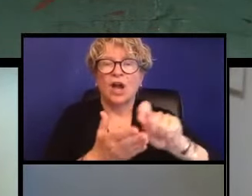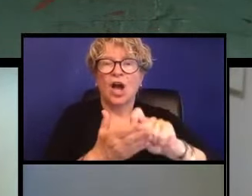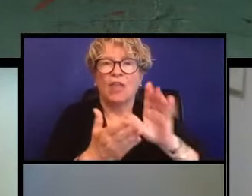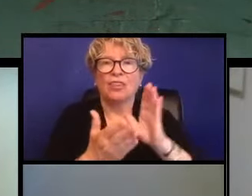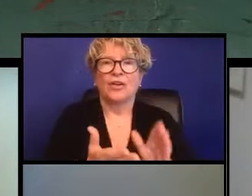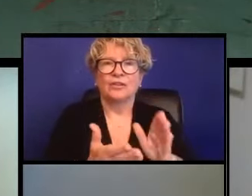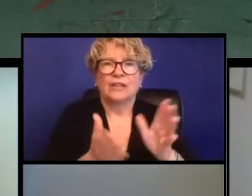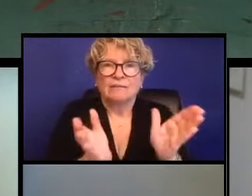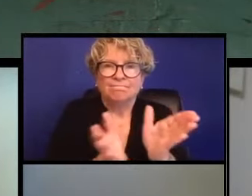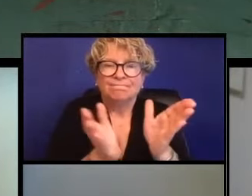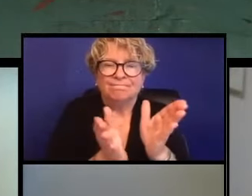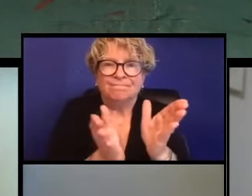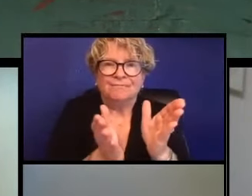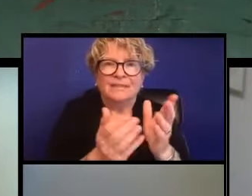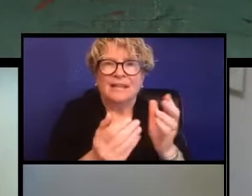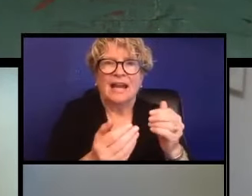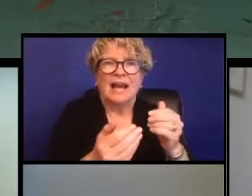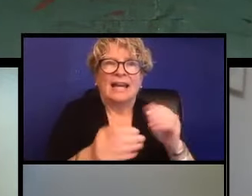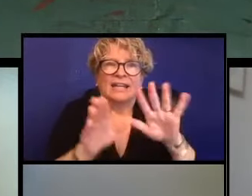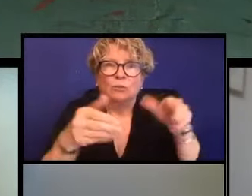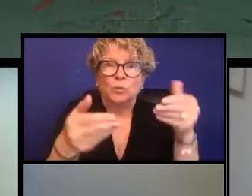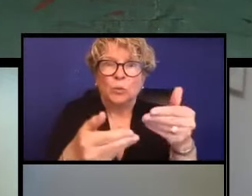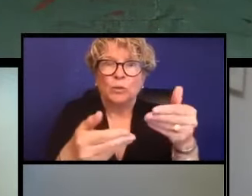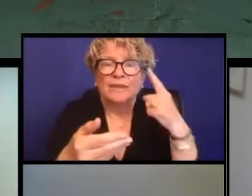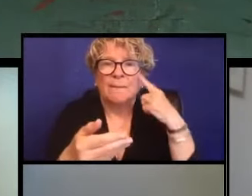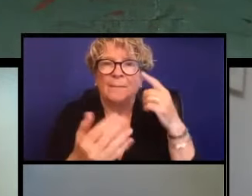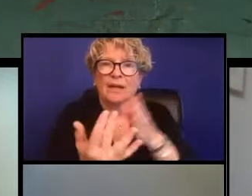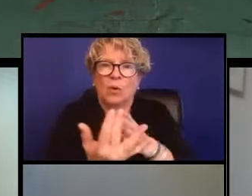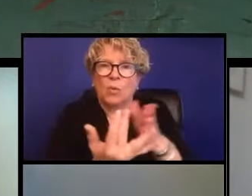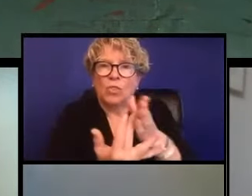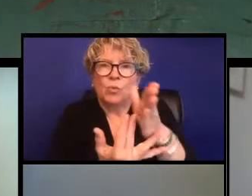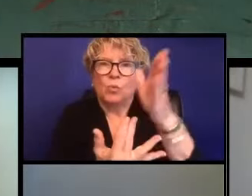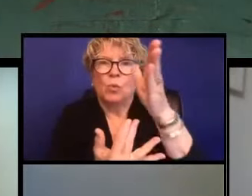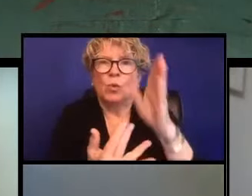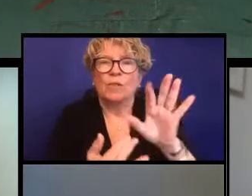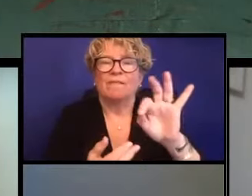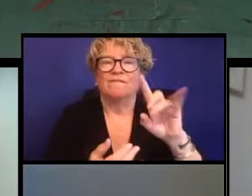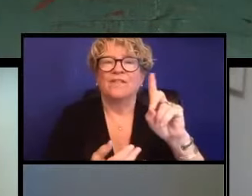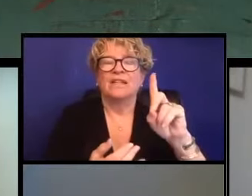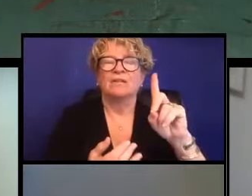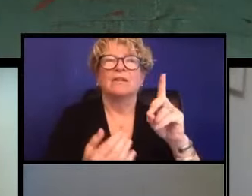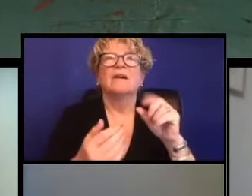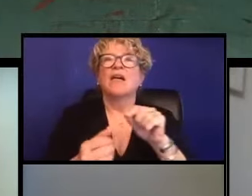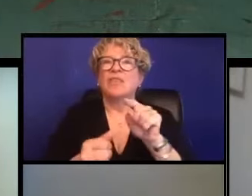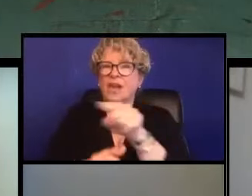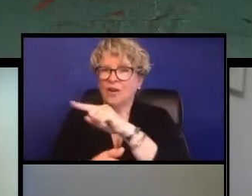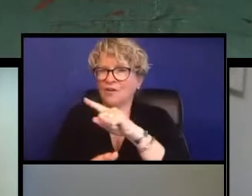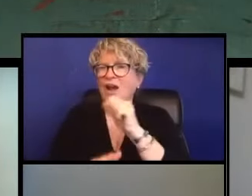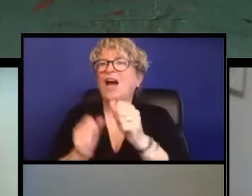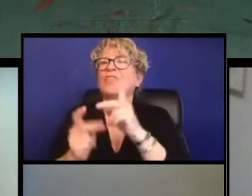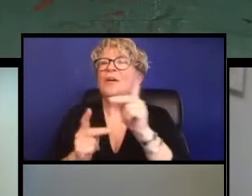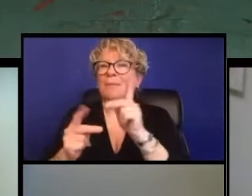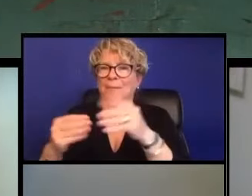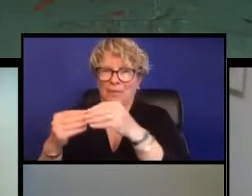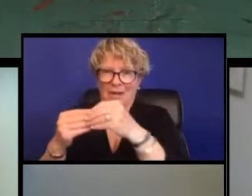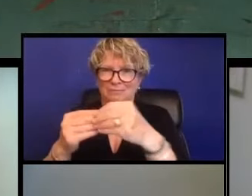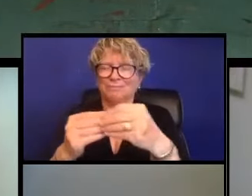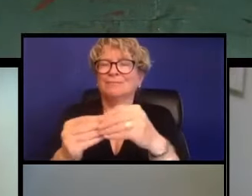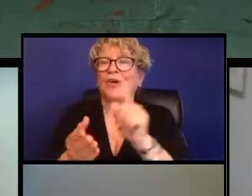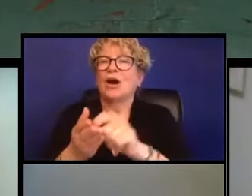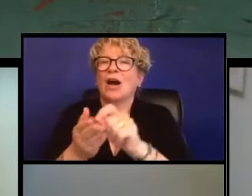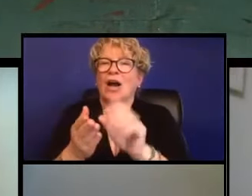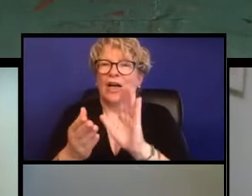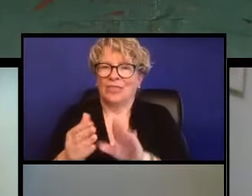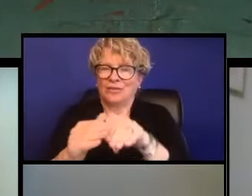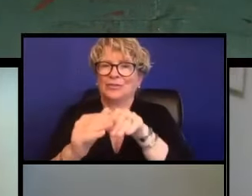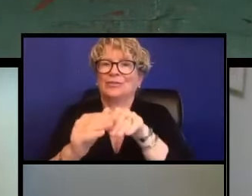sort of figure out how to navigate the field. There are more people doing that work, and I'm seeing more